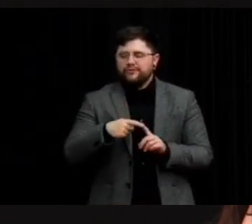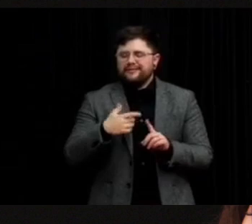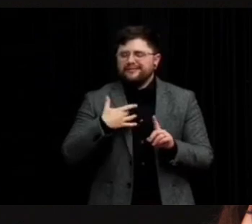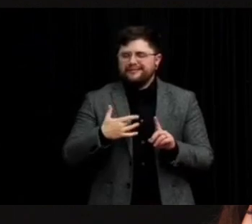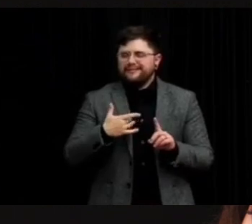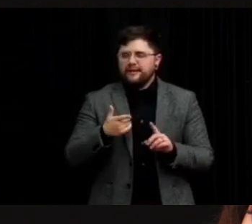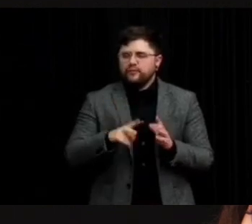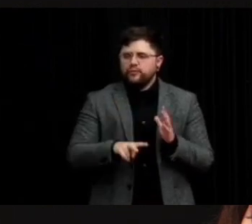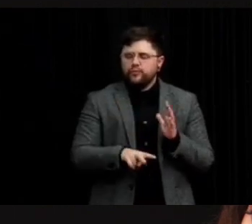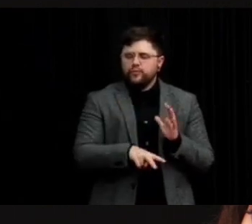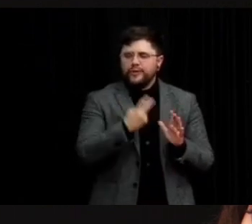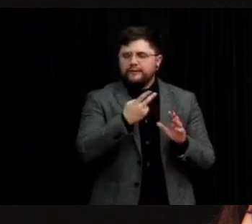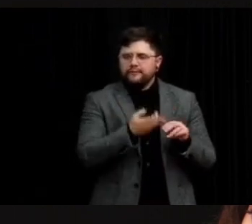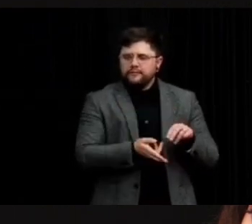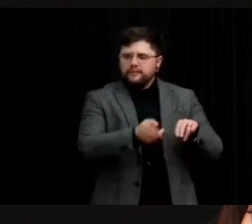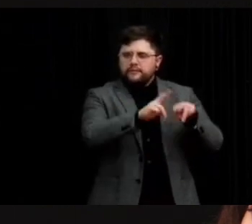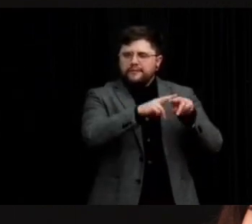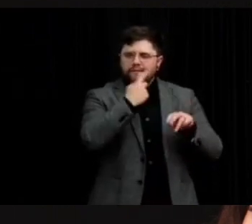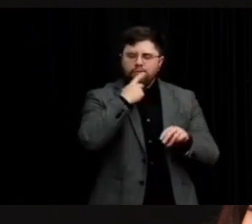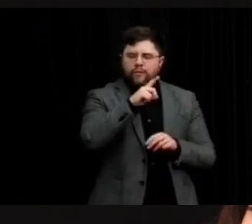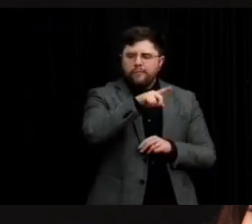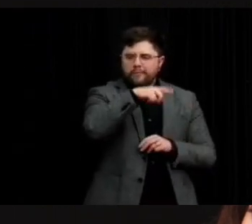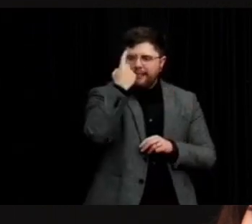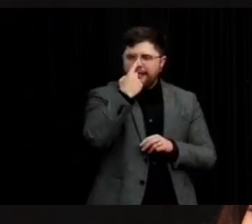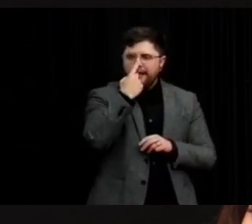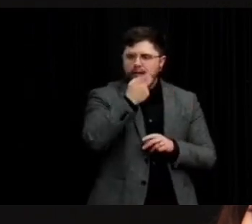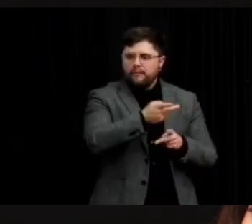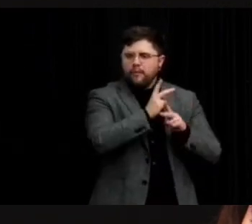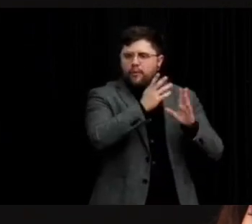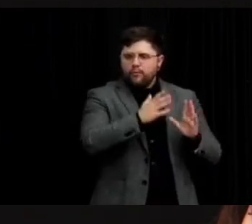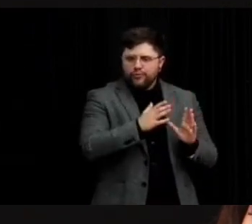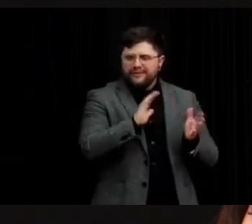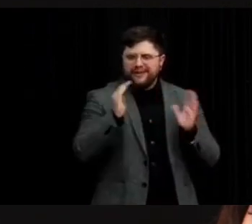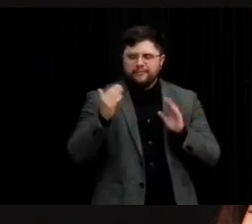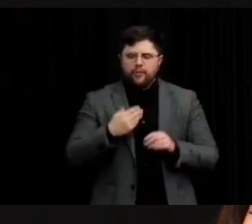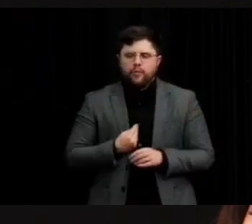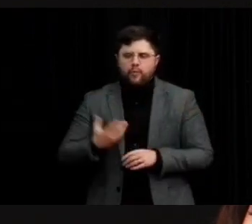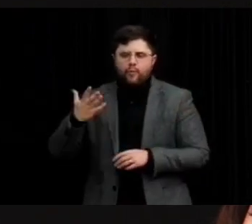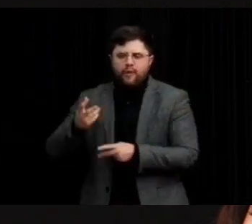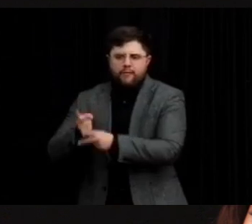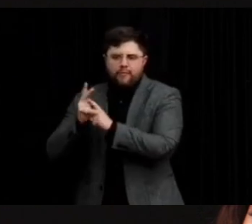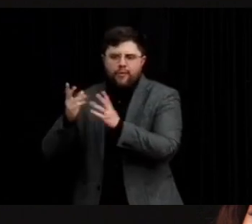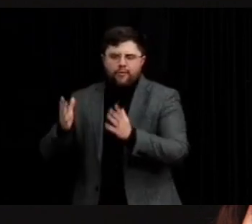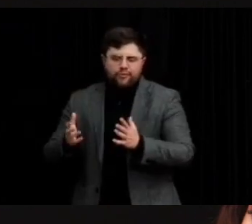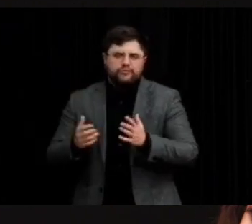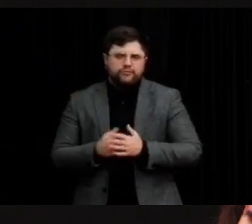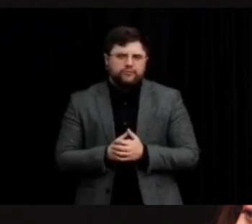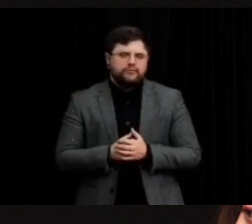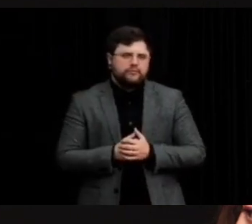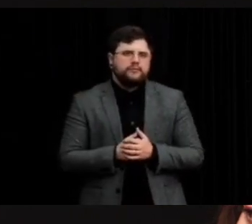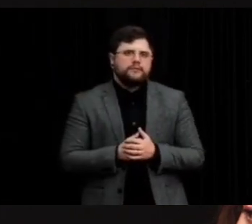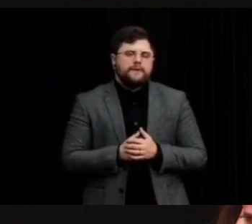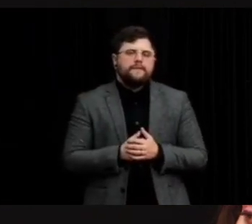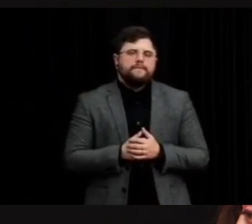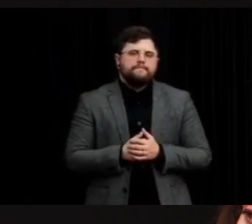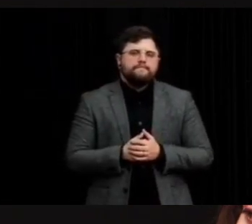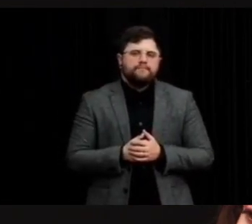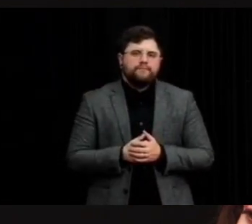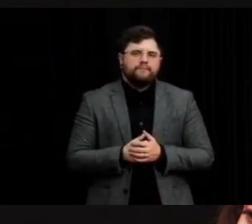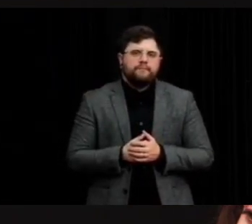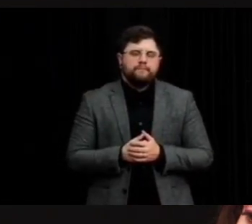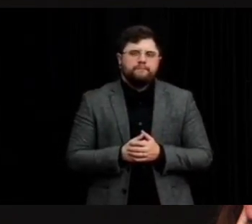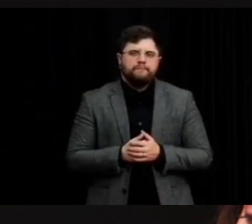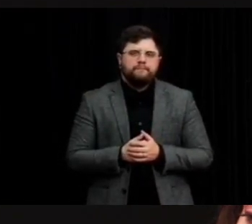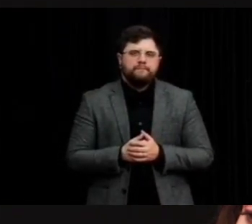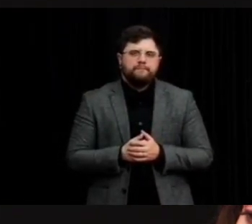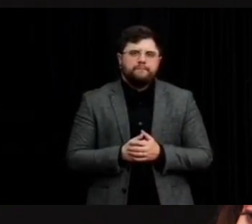twice the rate for black borrowers as they are for white borrowers. In addition to